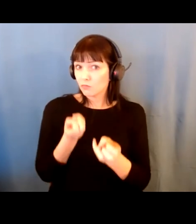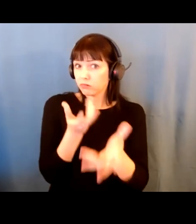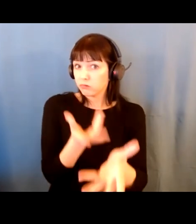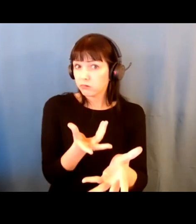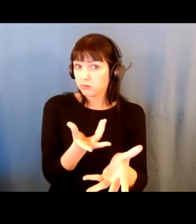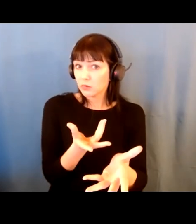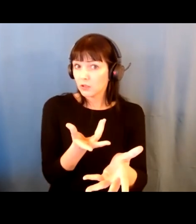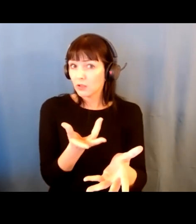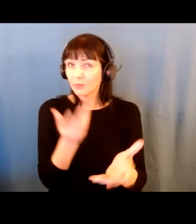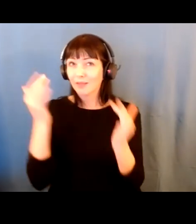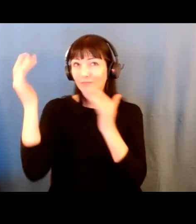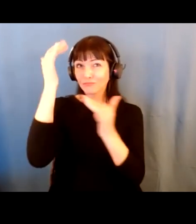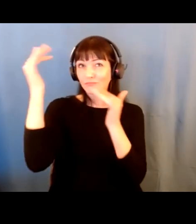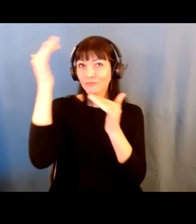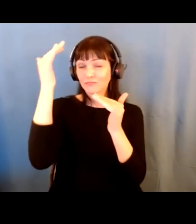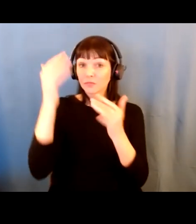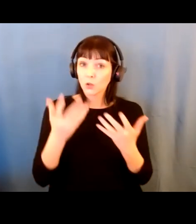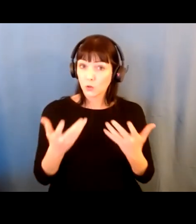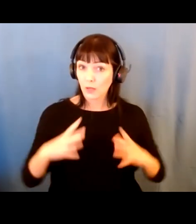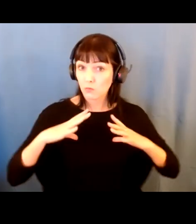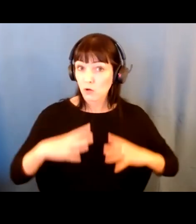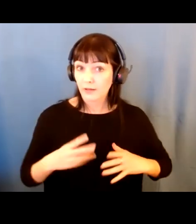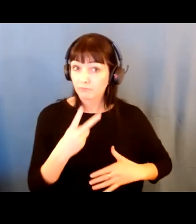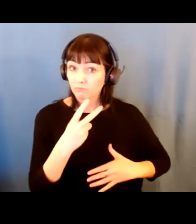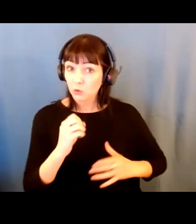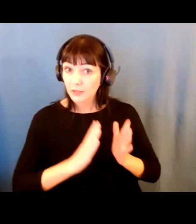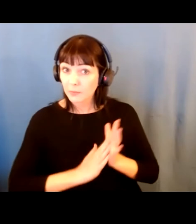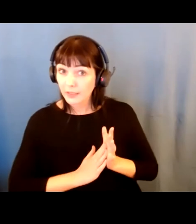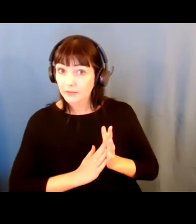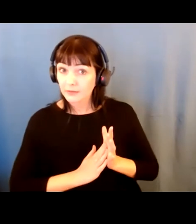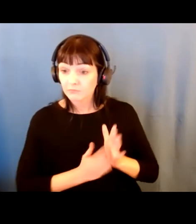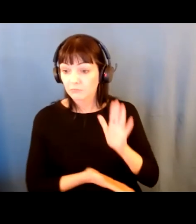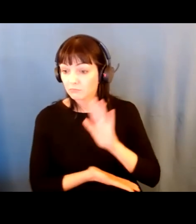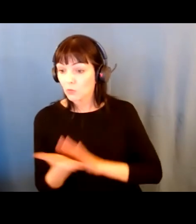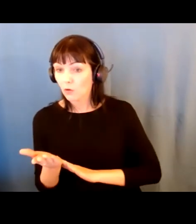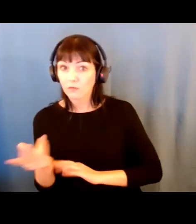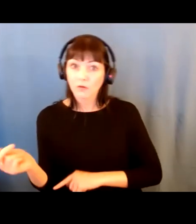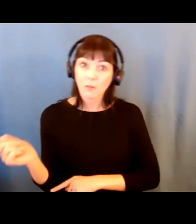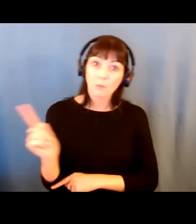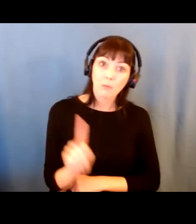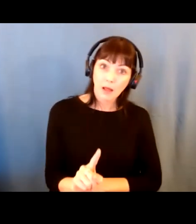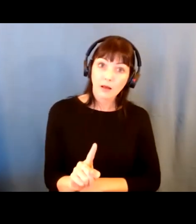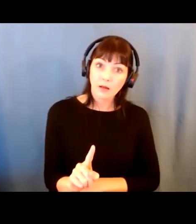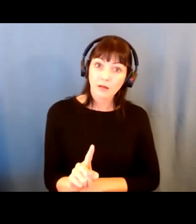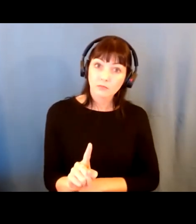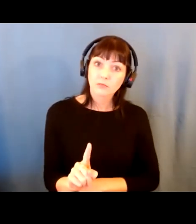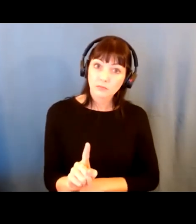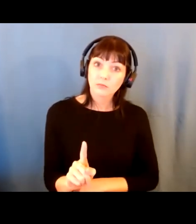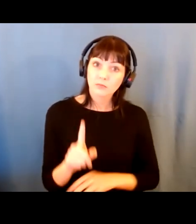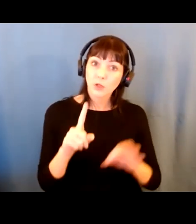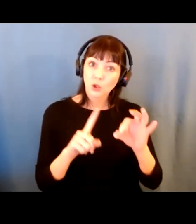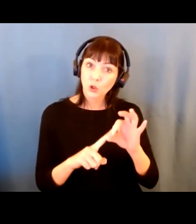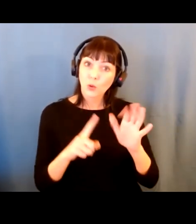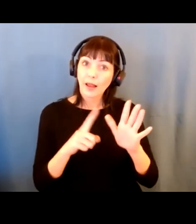20-minute break and hope you will return relieved and refreshed to join us in a moderated Q&A. And we've had